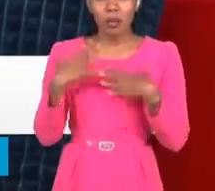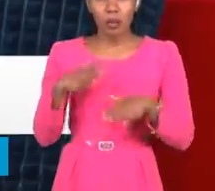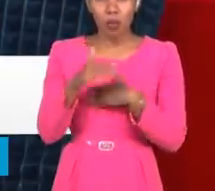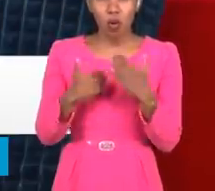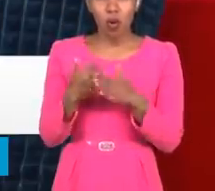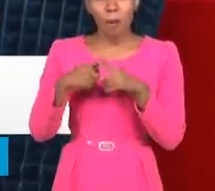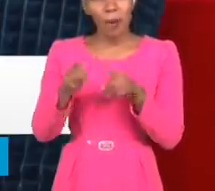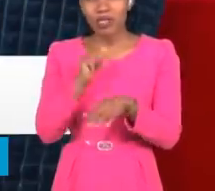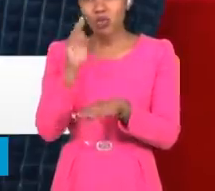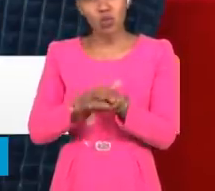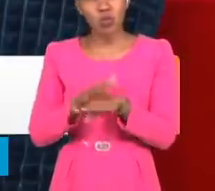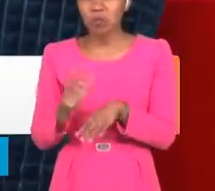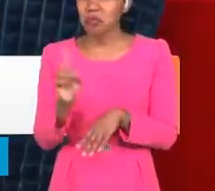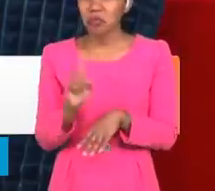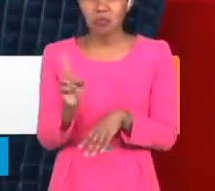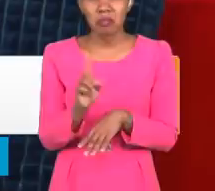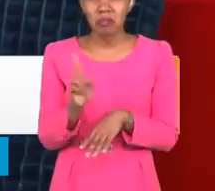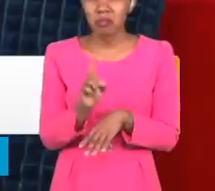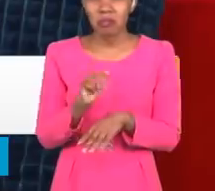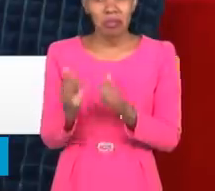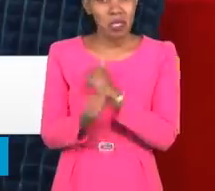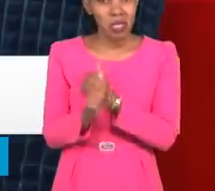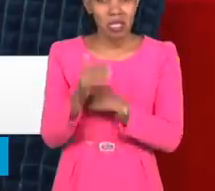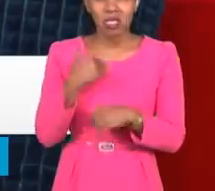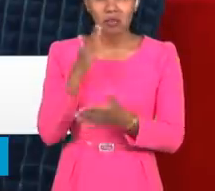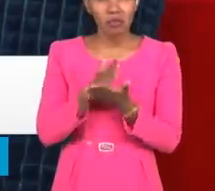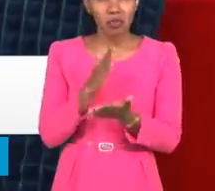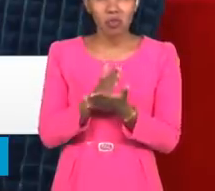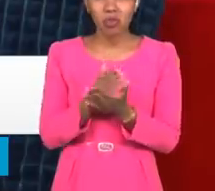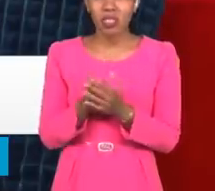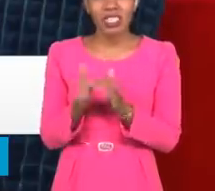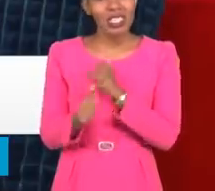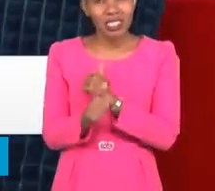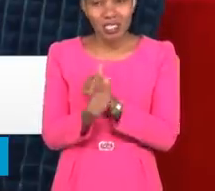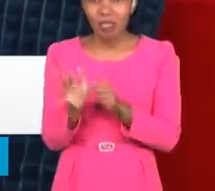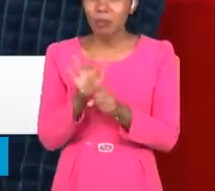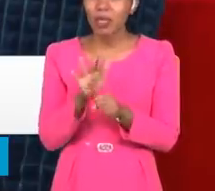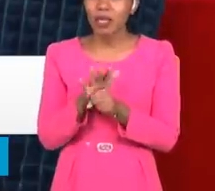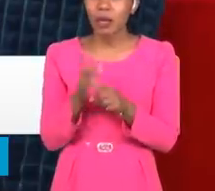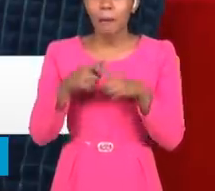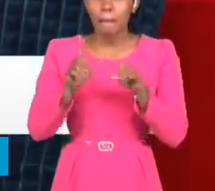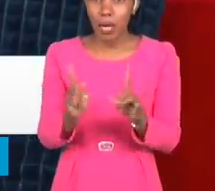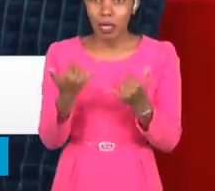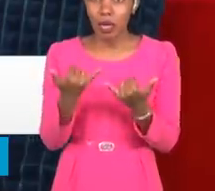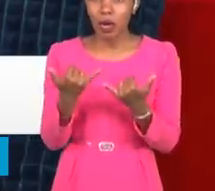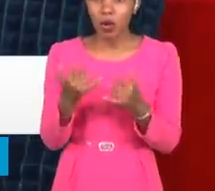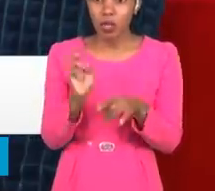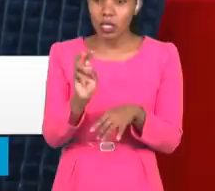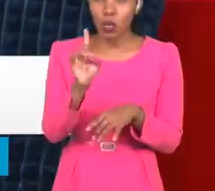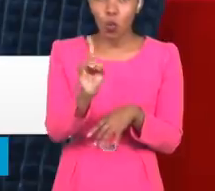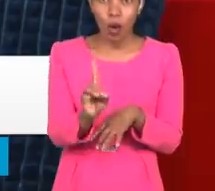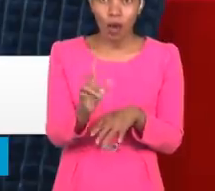Sure. But sure. It's not good. Mm-hmm. You're asking me about the dangers. It's not good. The dangers are many. Mm-hmm. But let me look at one which